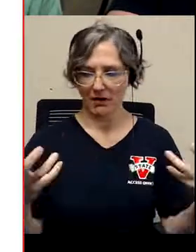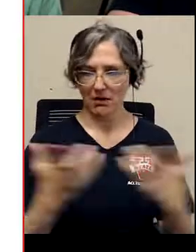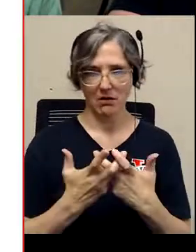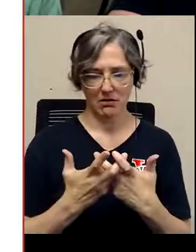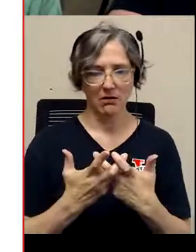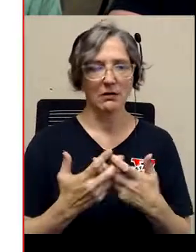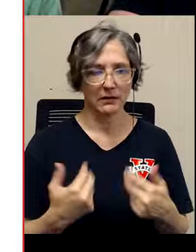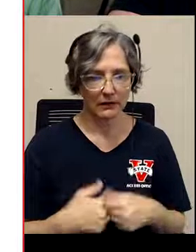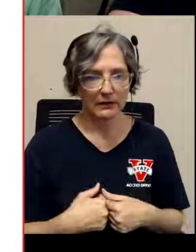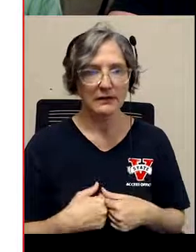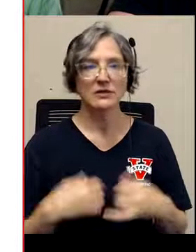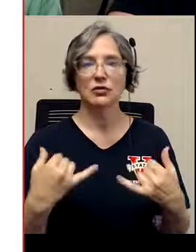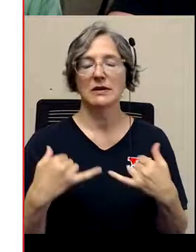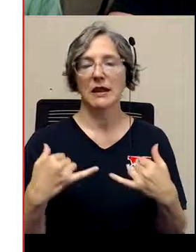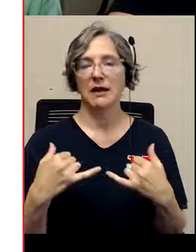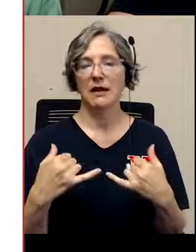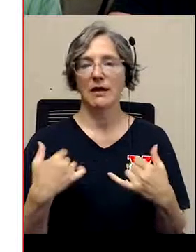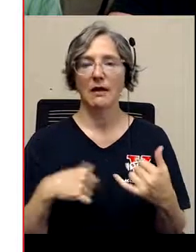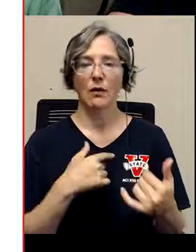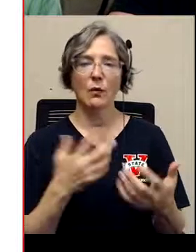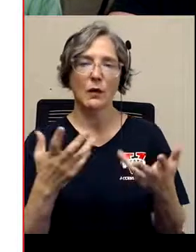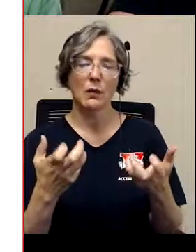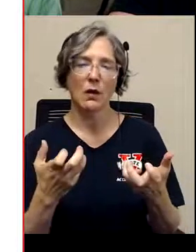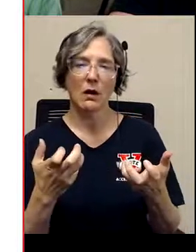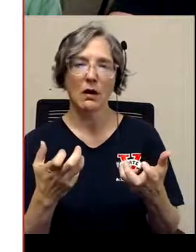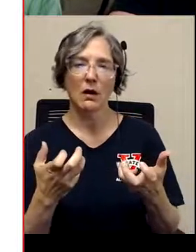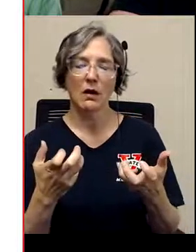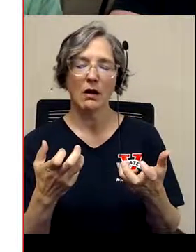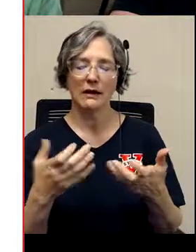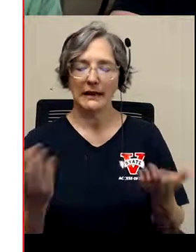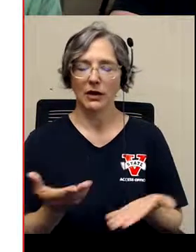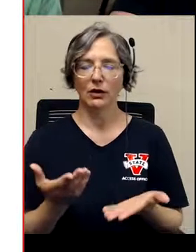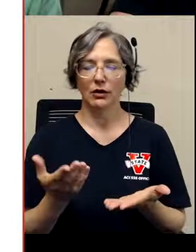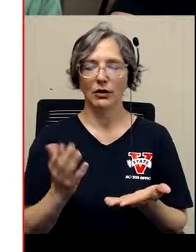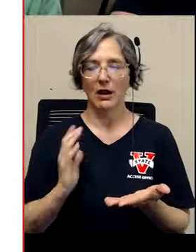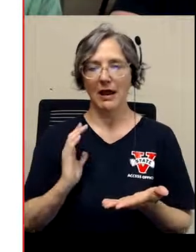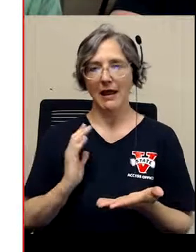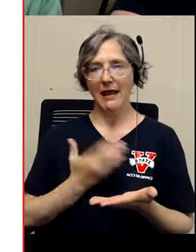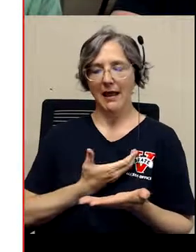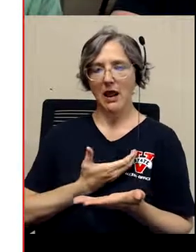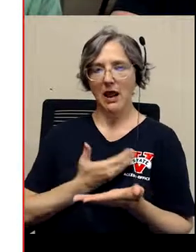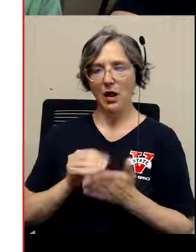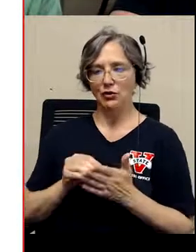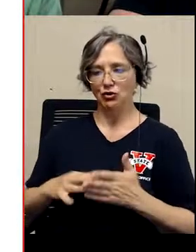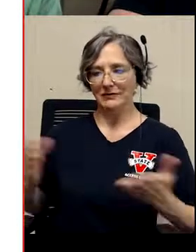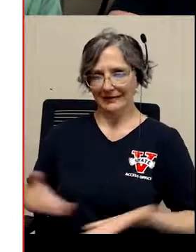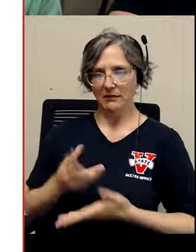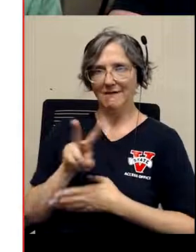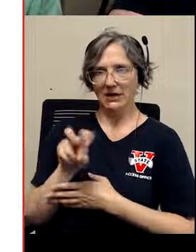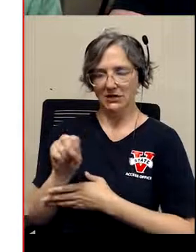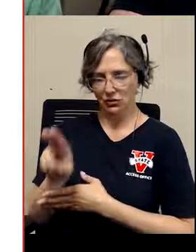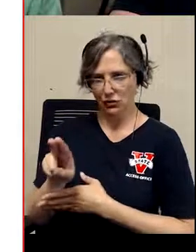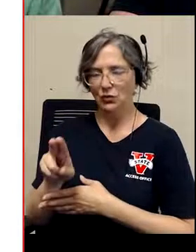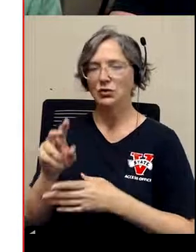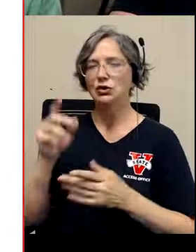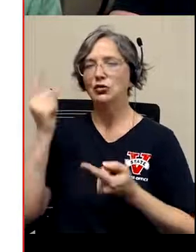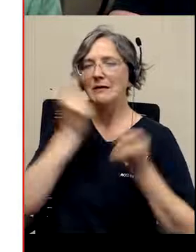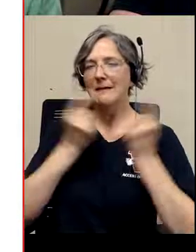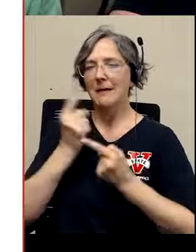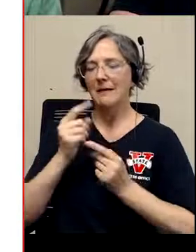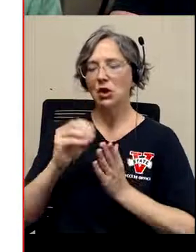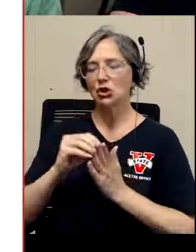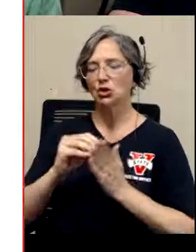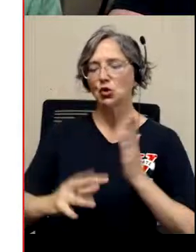our candidates here now to really consider at VSU is the student perspectives, because that